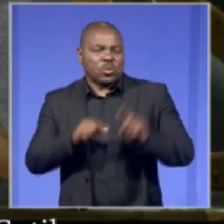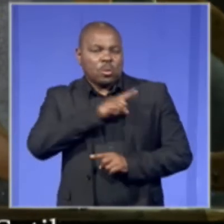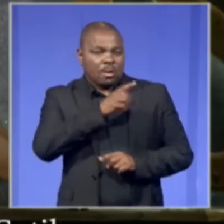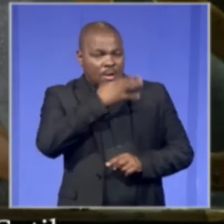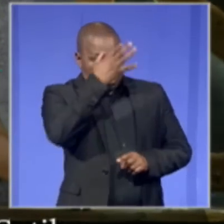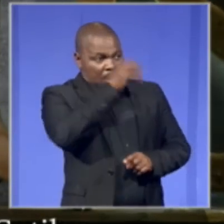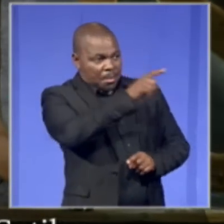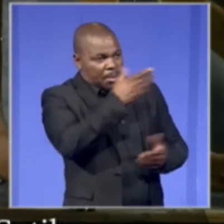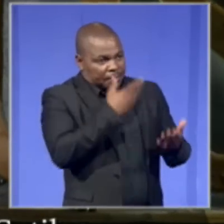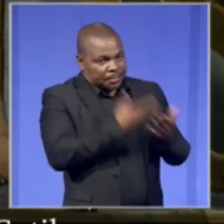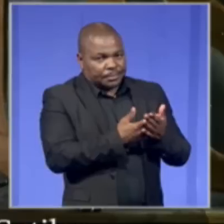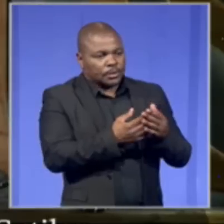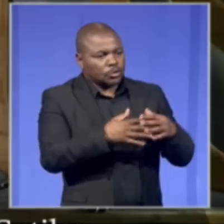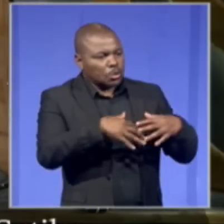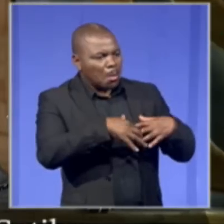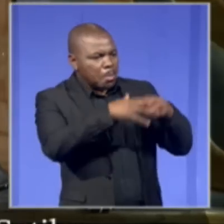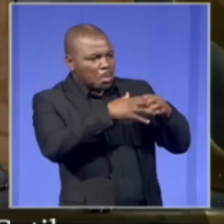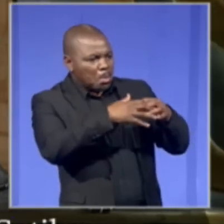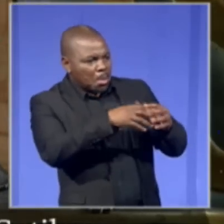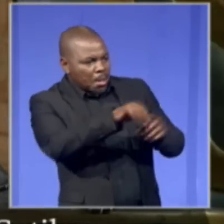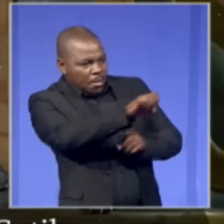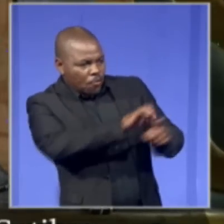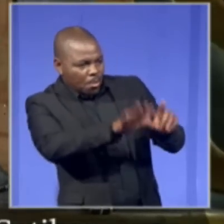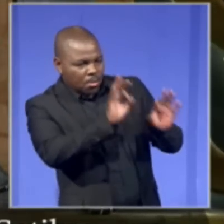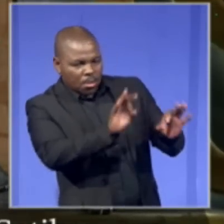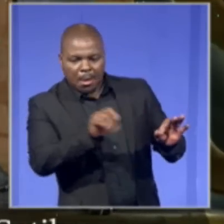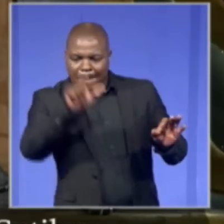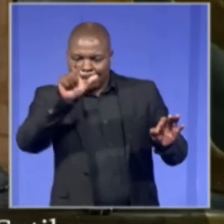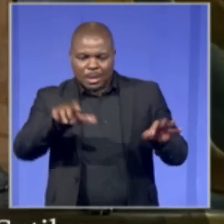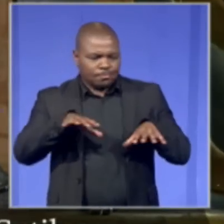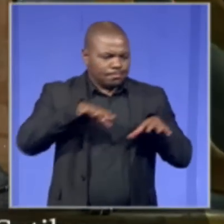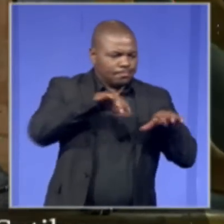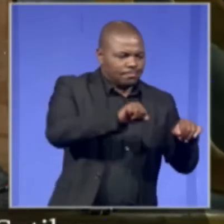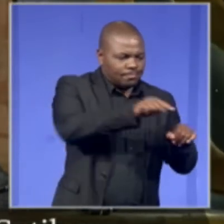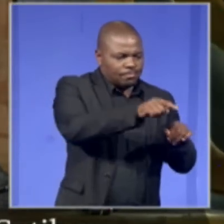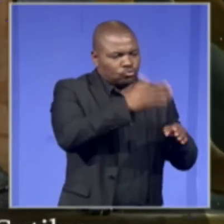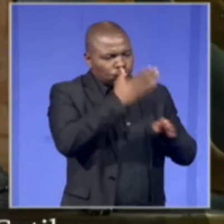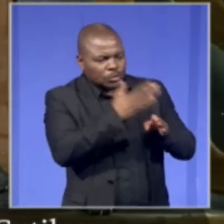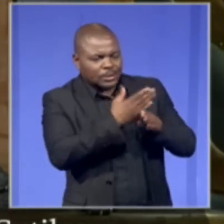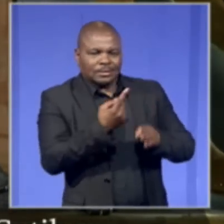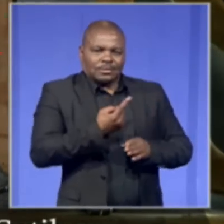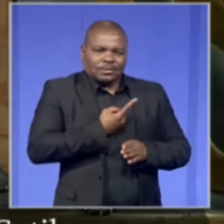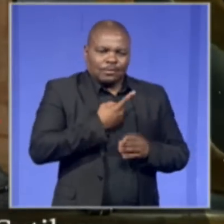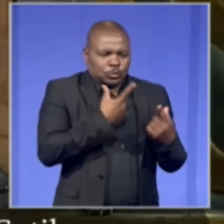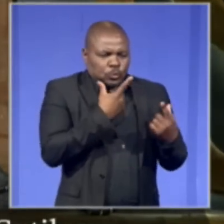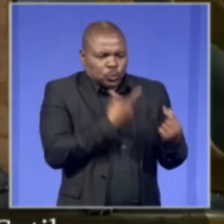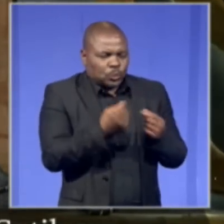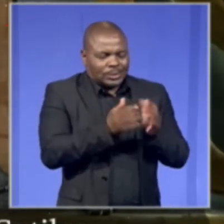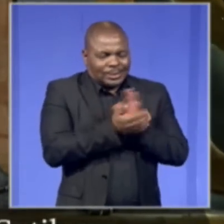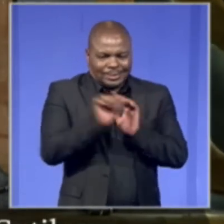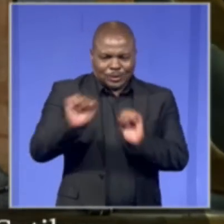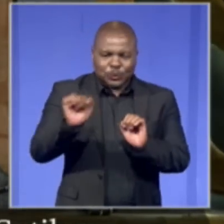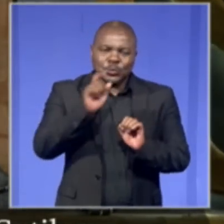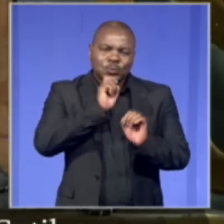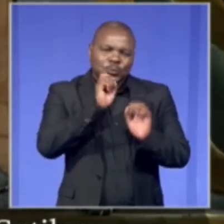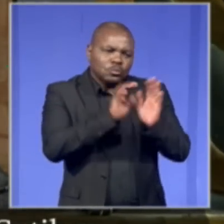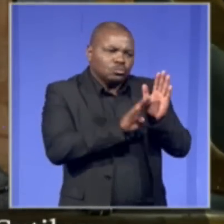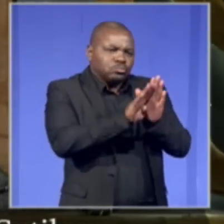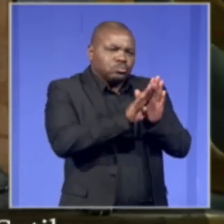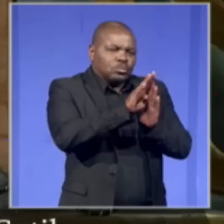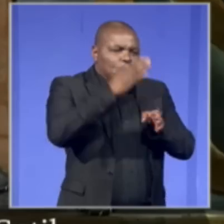go baka kgotsa go create the enabling environment but batho ke bone tshwantse ba tswe le tsholo ka di talented neo tse ba na leng